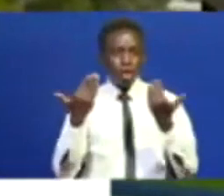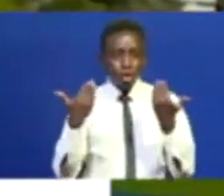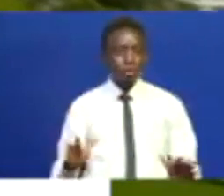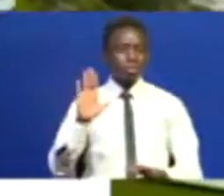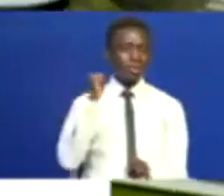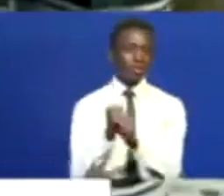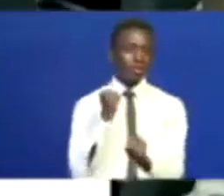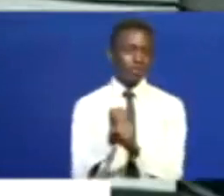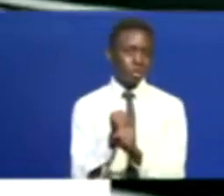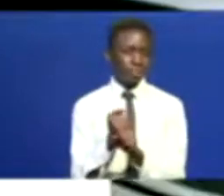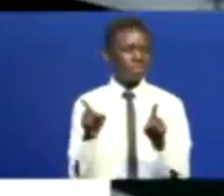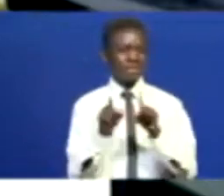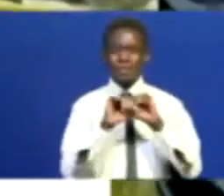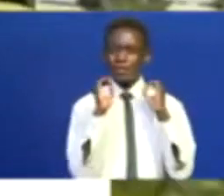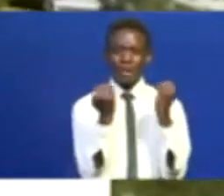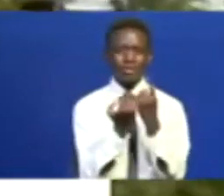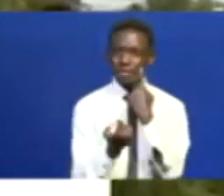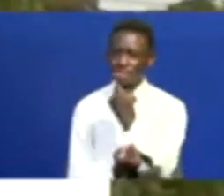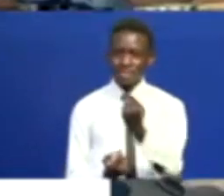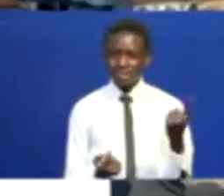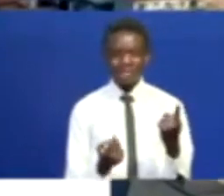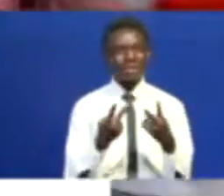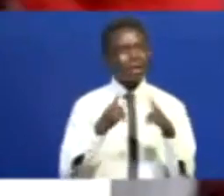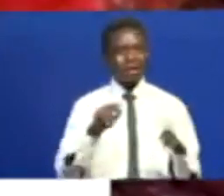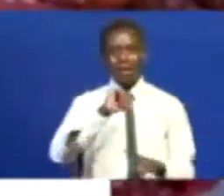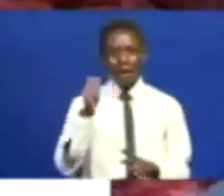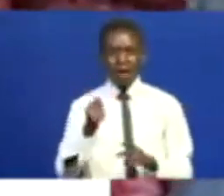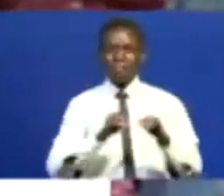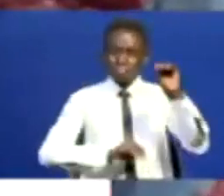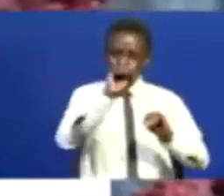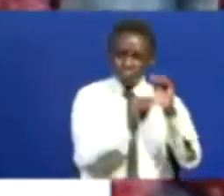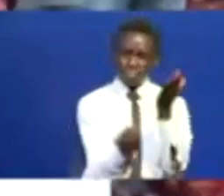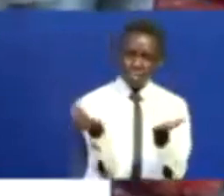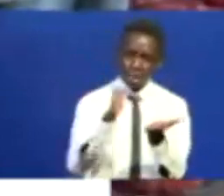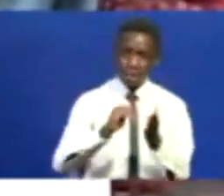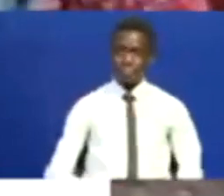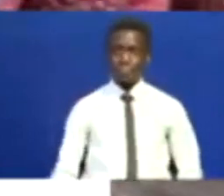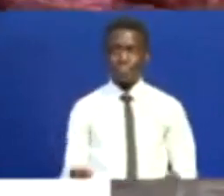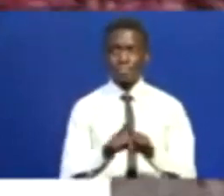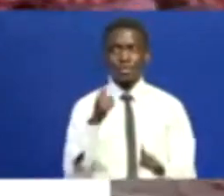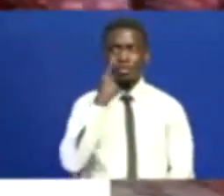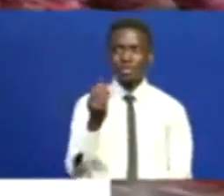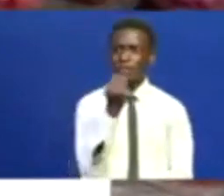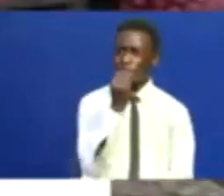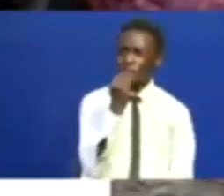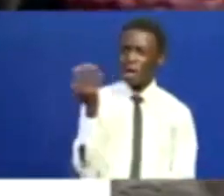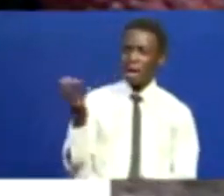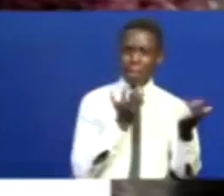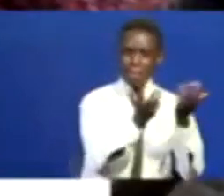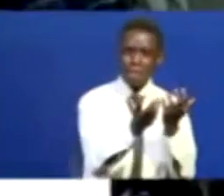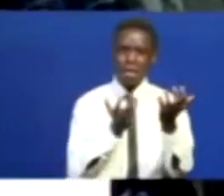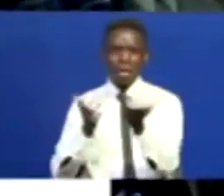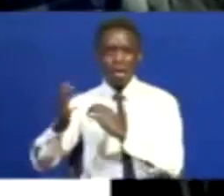jobs as organizations undertake restructuring. Twiga Foods, a business-to-business platform that